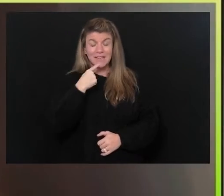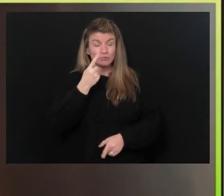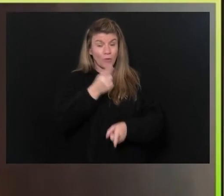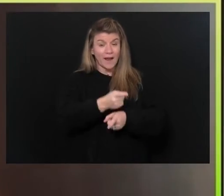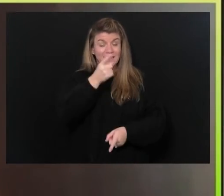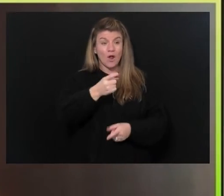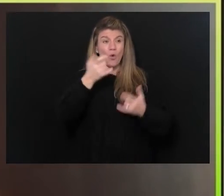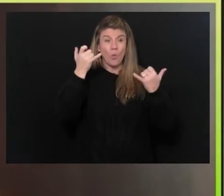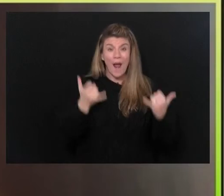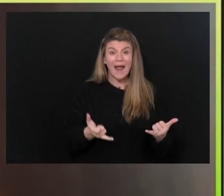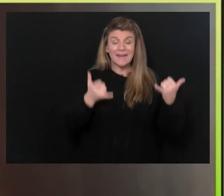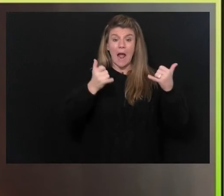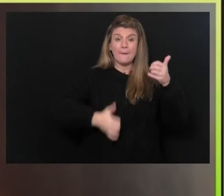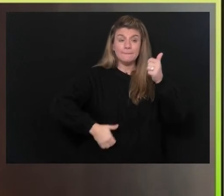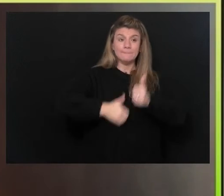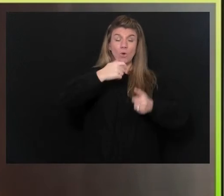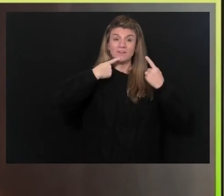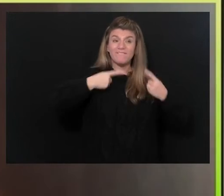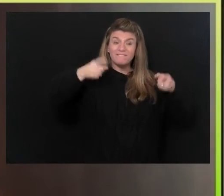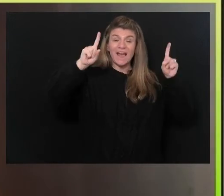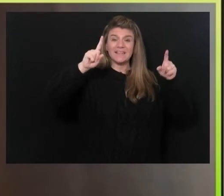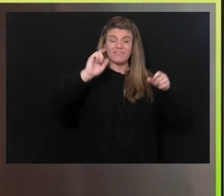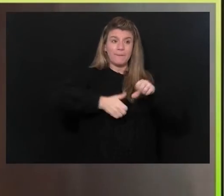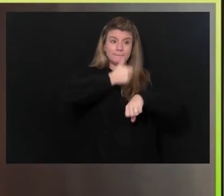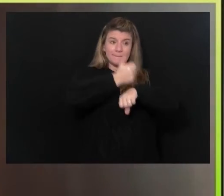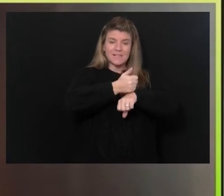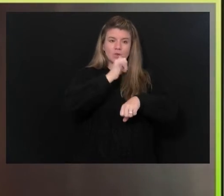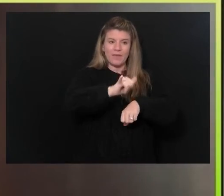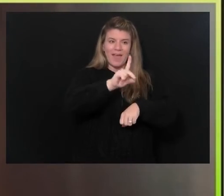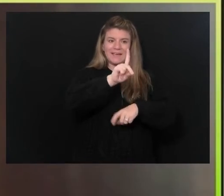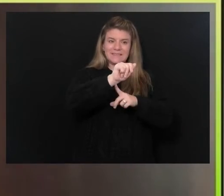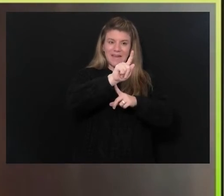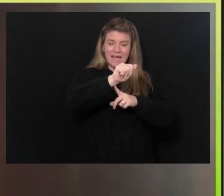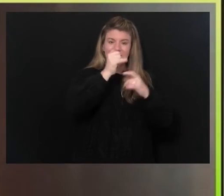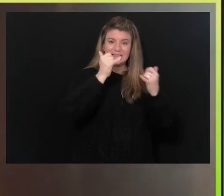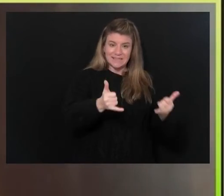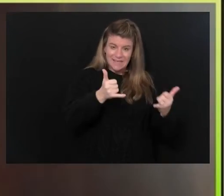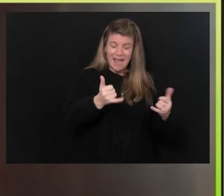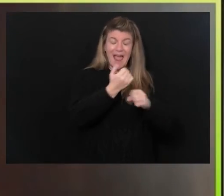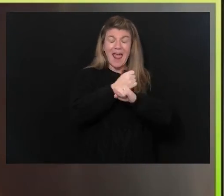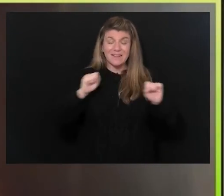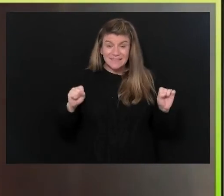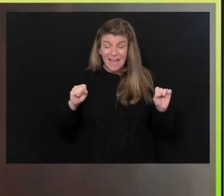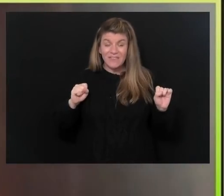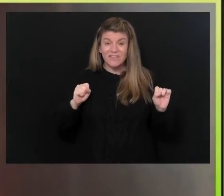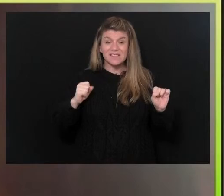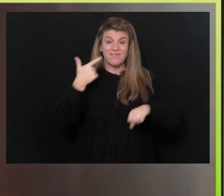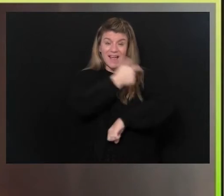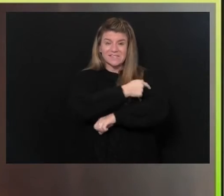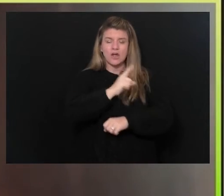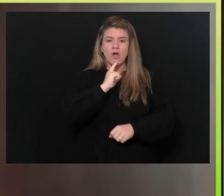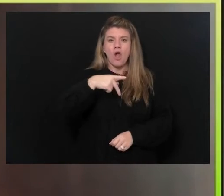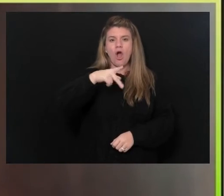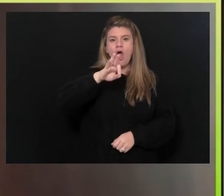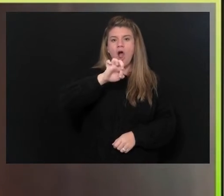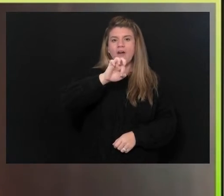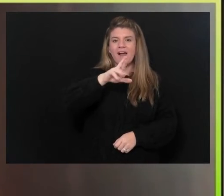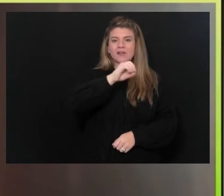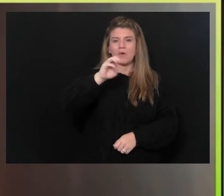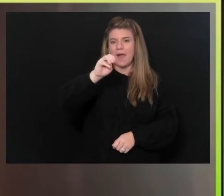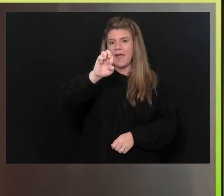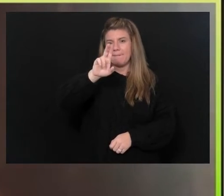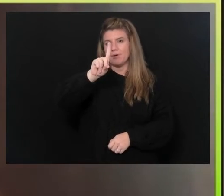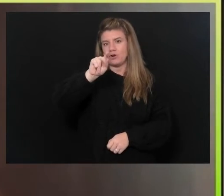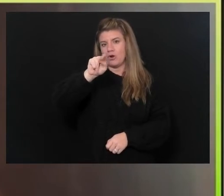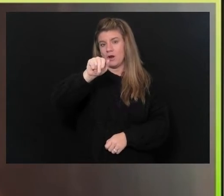effective vaccines based on the data we have today and the safest vaccines are the Pfizer and Moderna. So it's really important